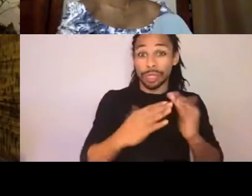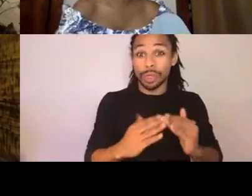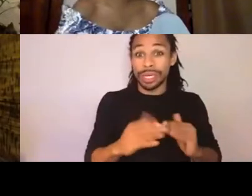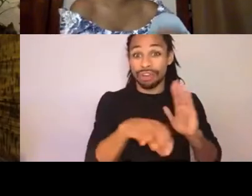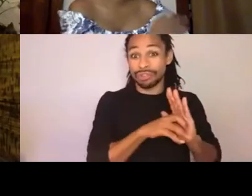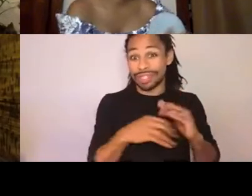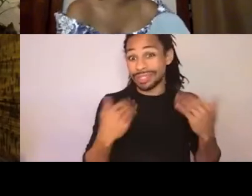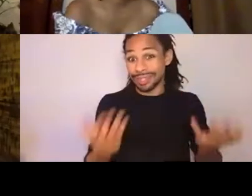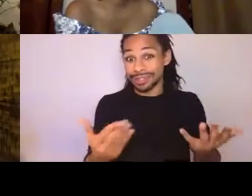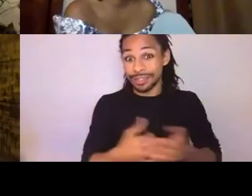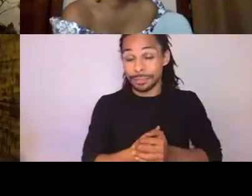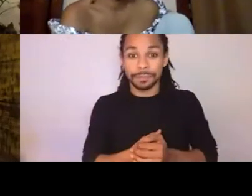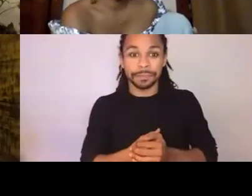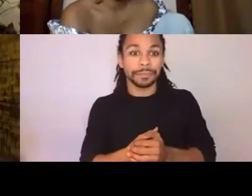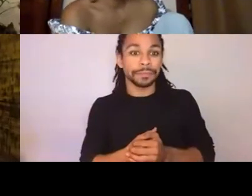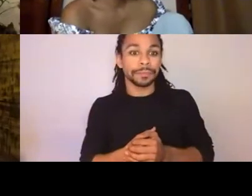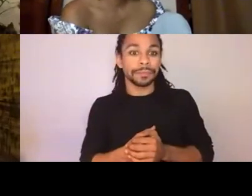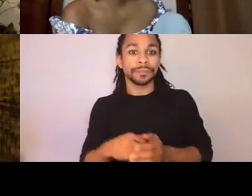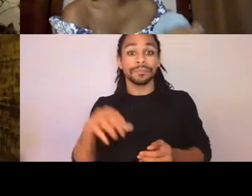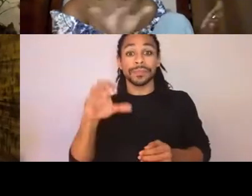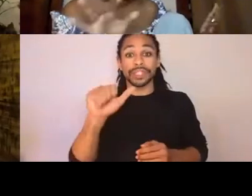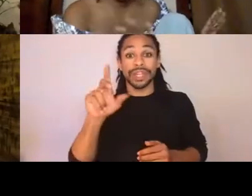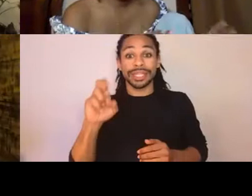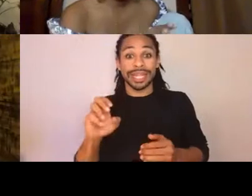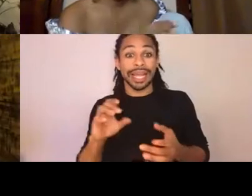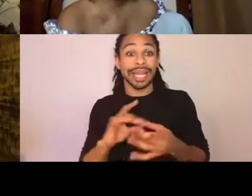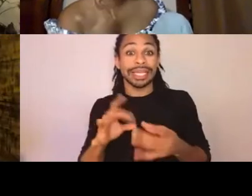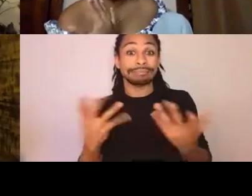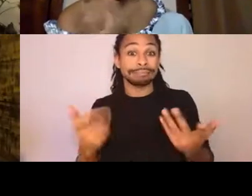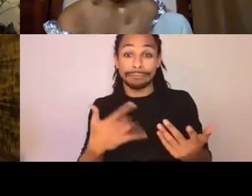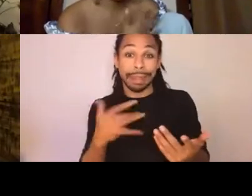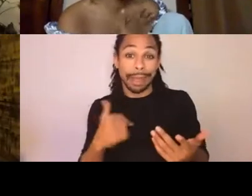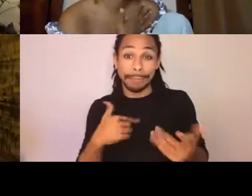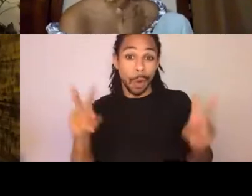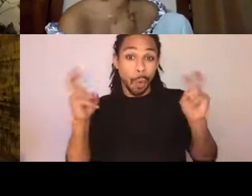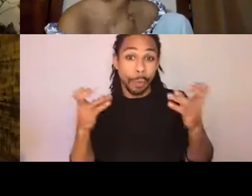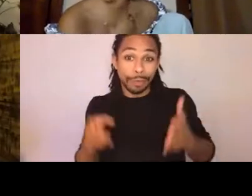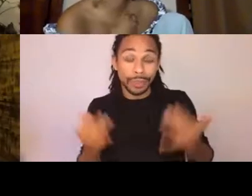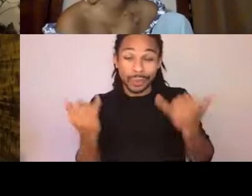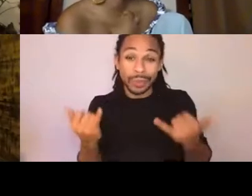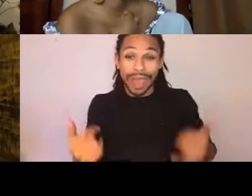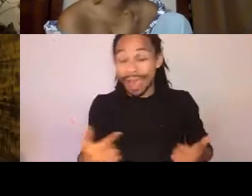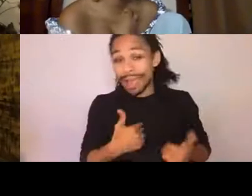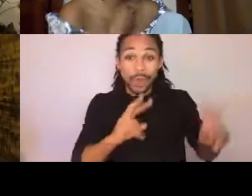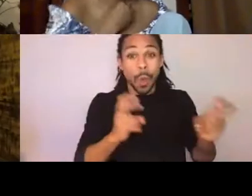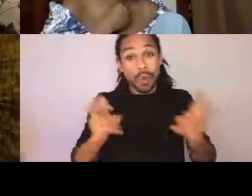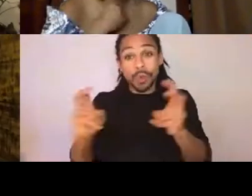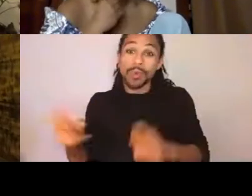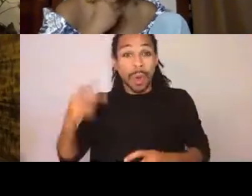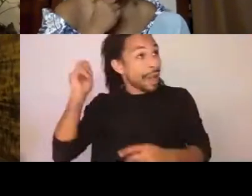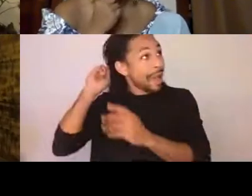I feel like I'm like a quote person today, which is not my thing, but there's like